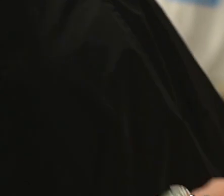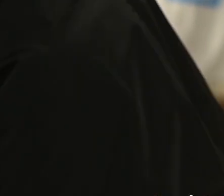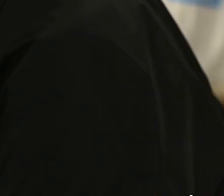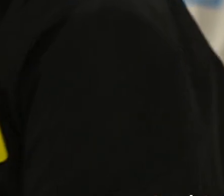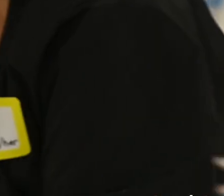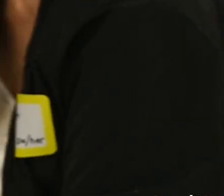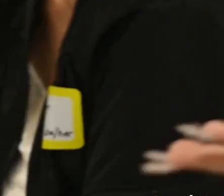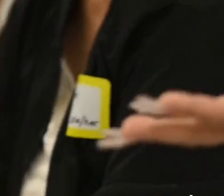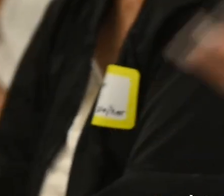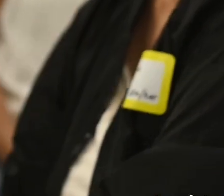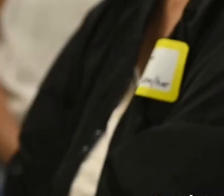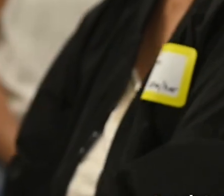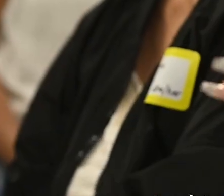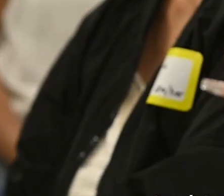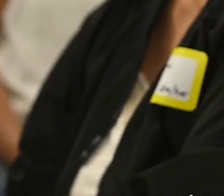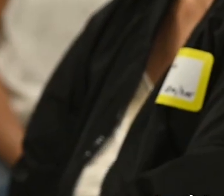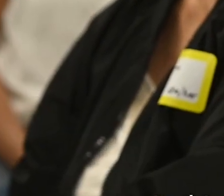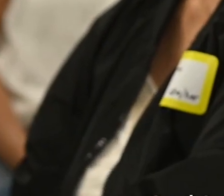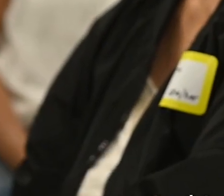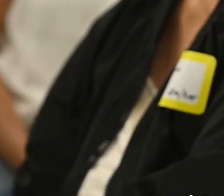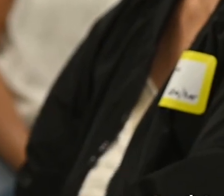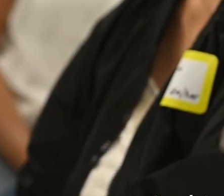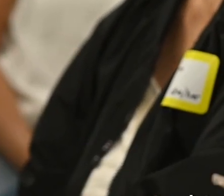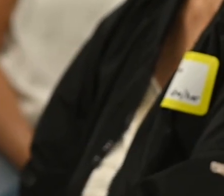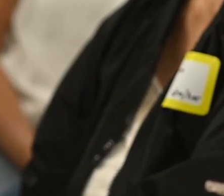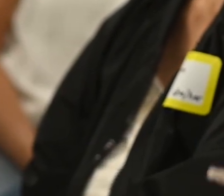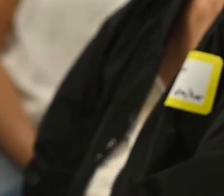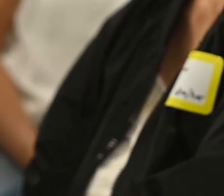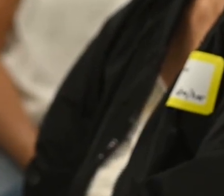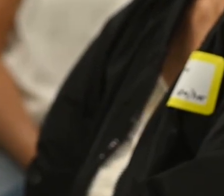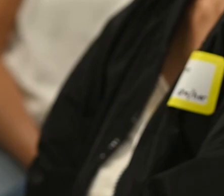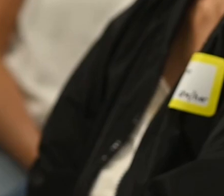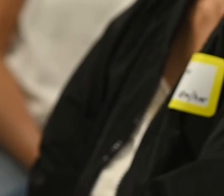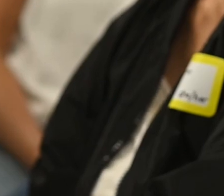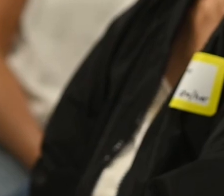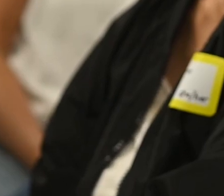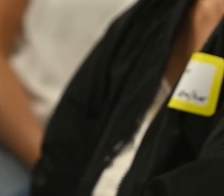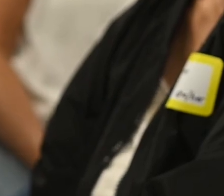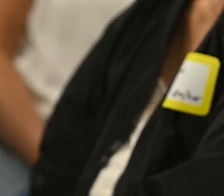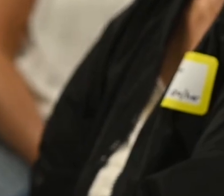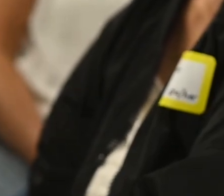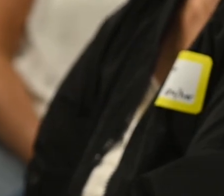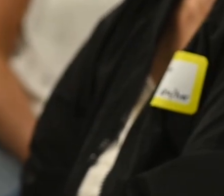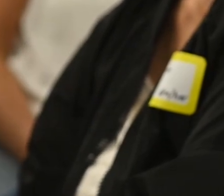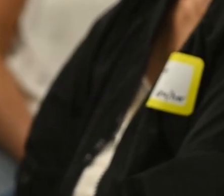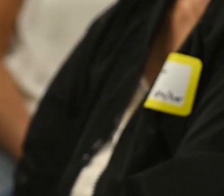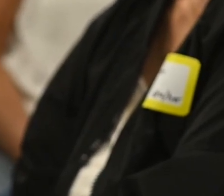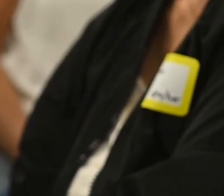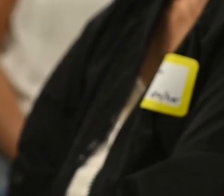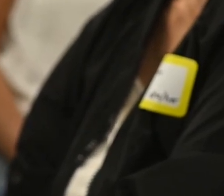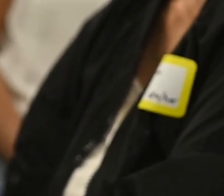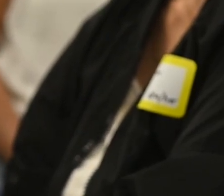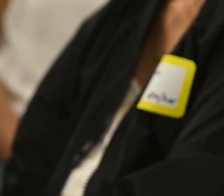and I think so many, like, kind of what you added on, the idea like being able to ask the question is wonderful and also probably a privilege.